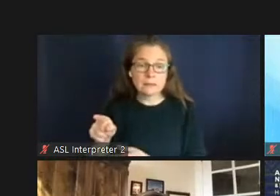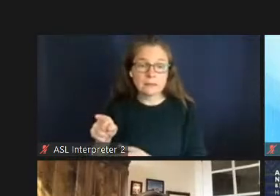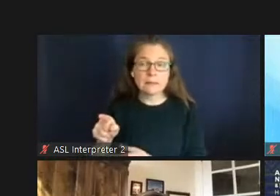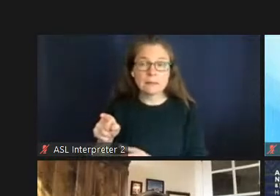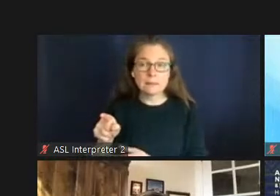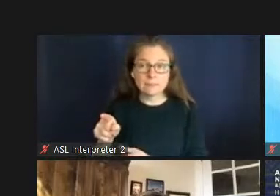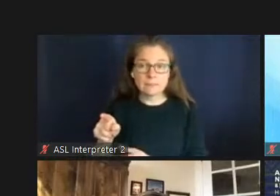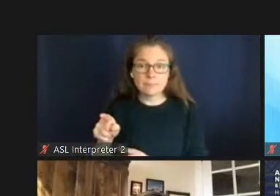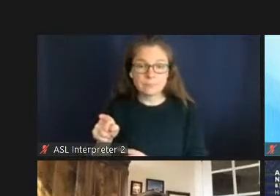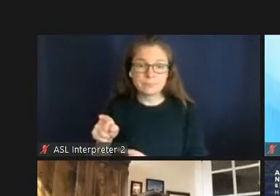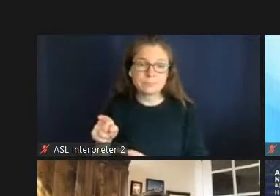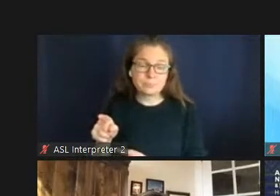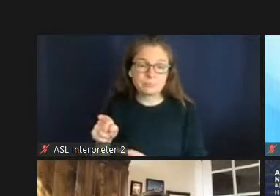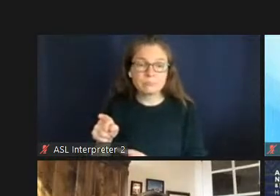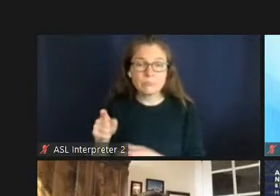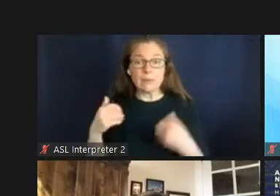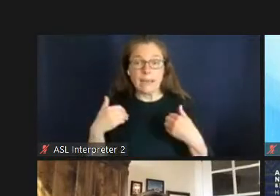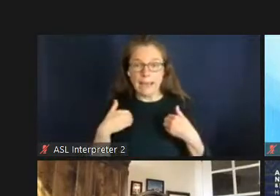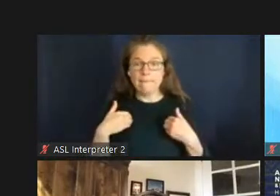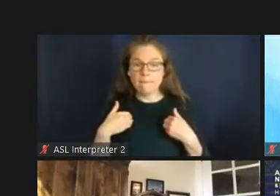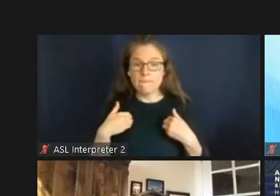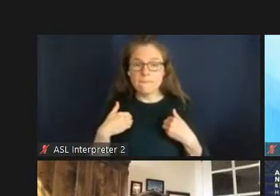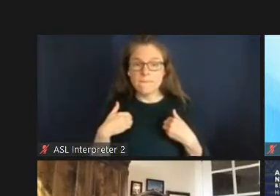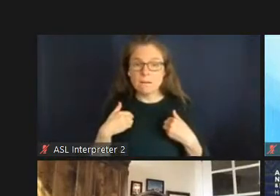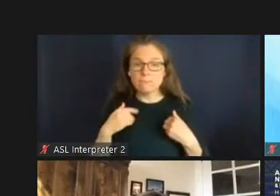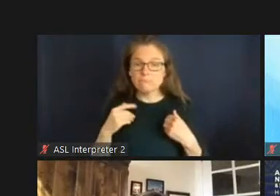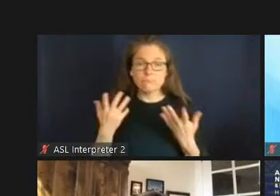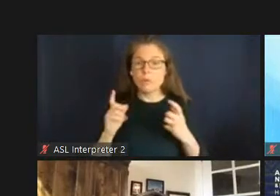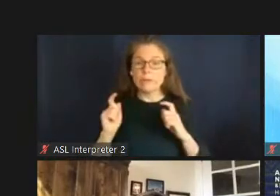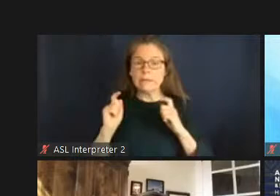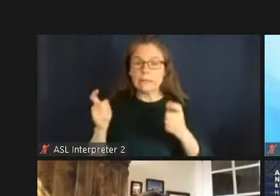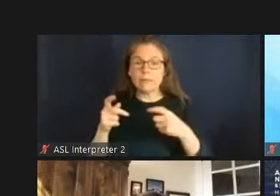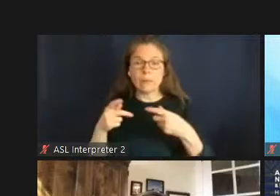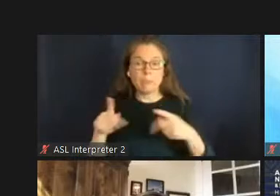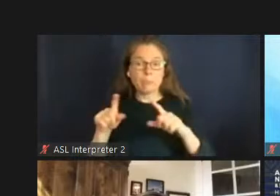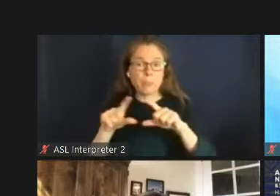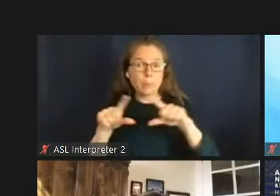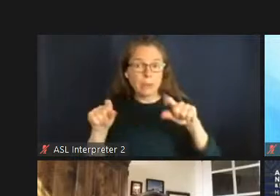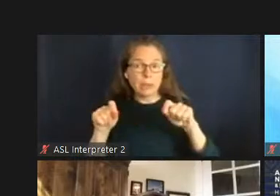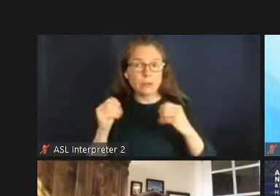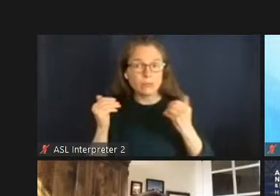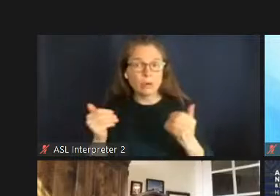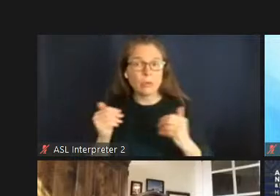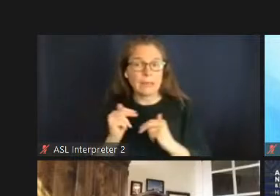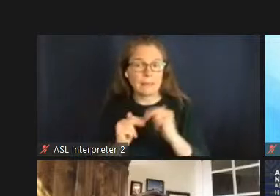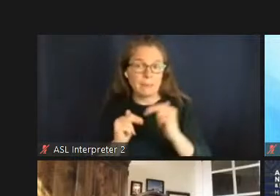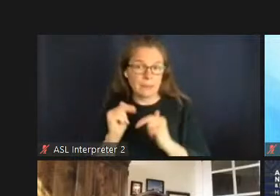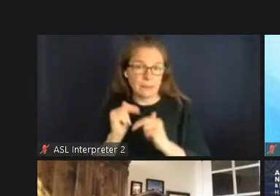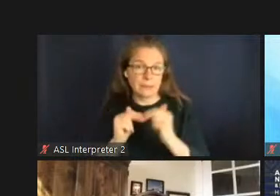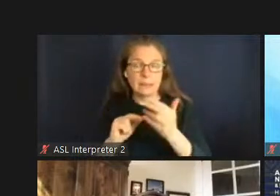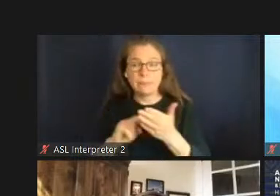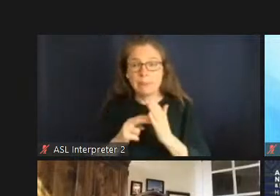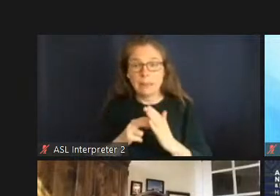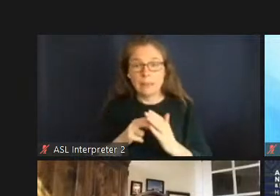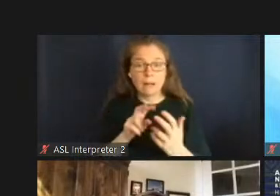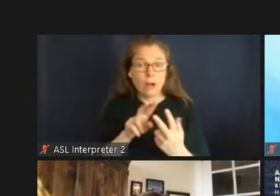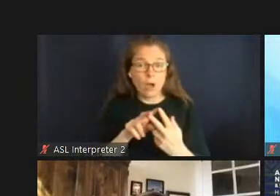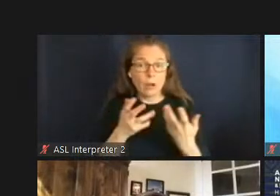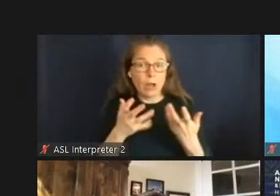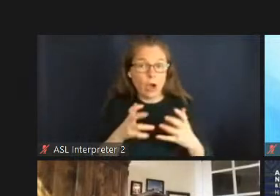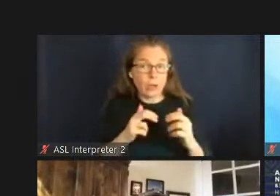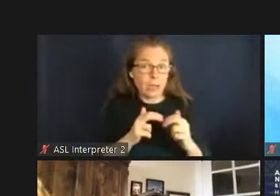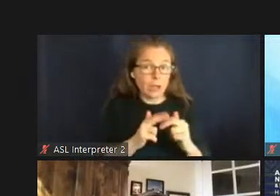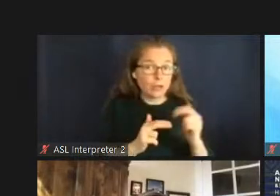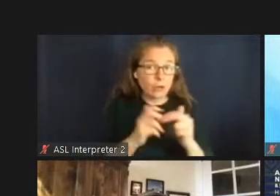build out, have actually been issued a building permit. So those are either under construction or already completed